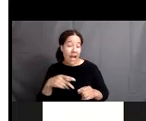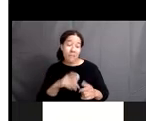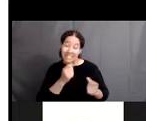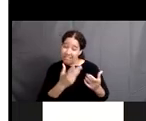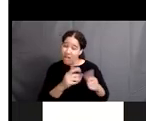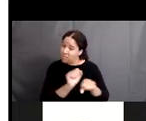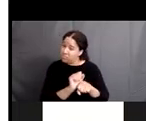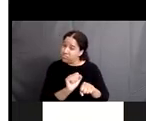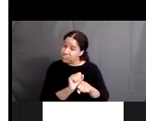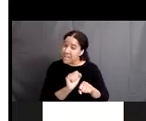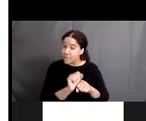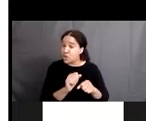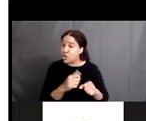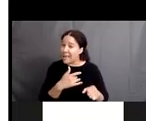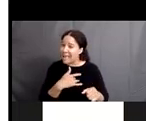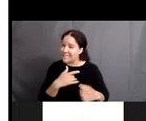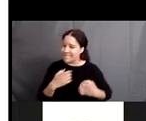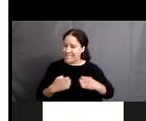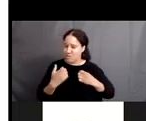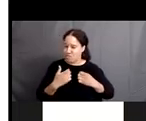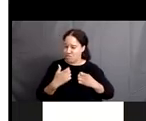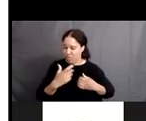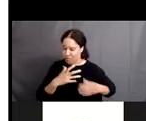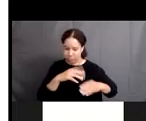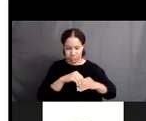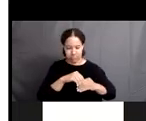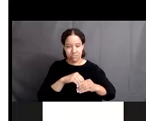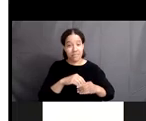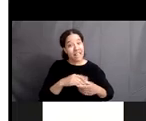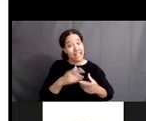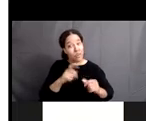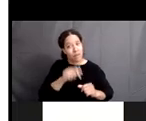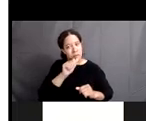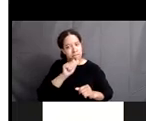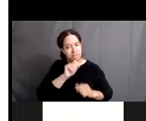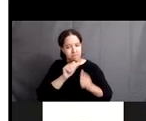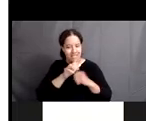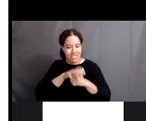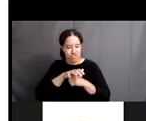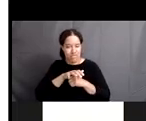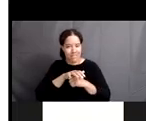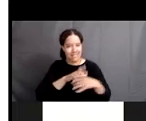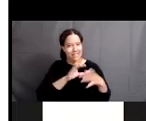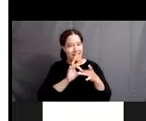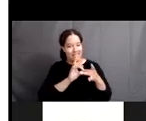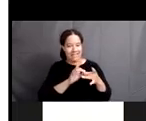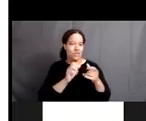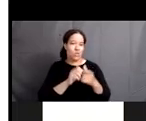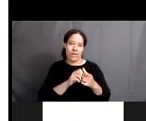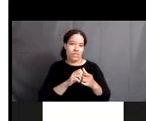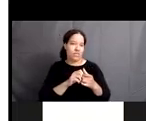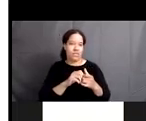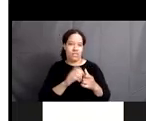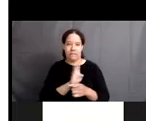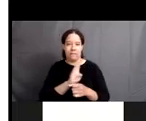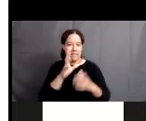business and having to cope with the stress that comes with all the different choices that business